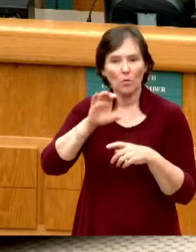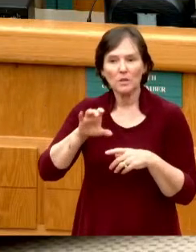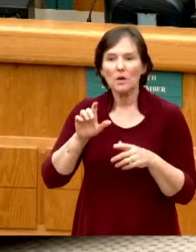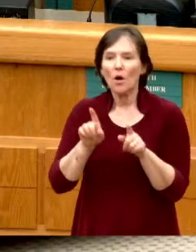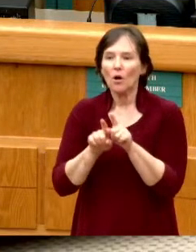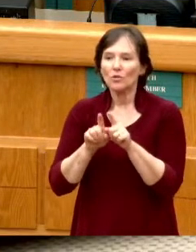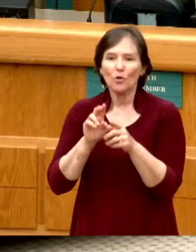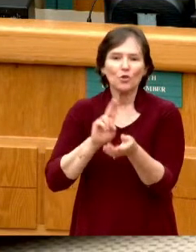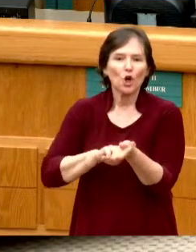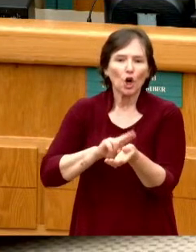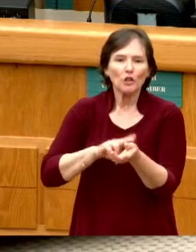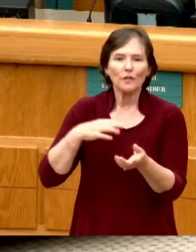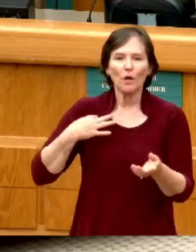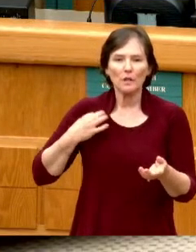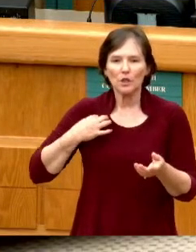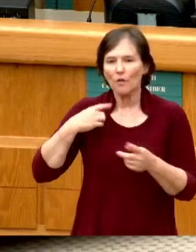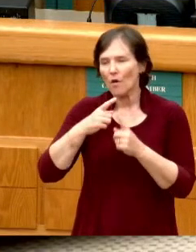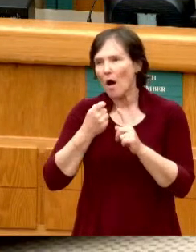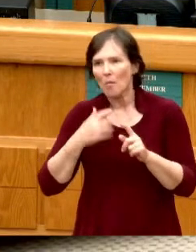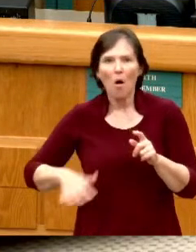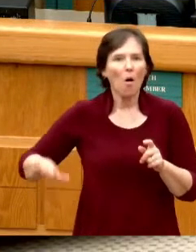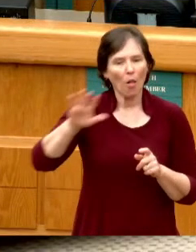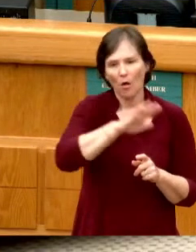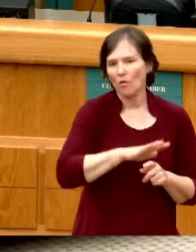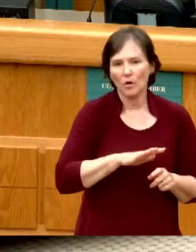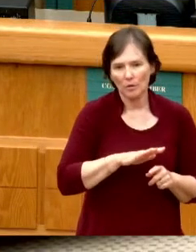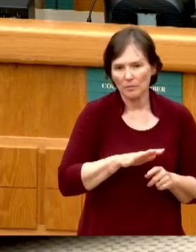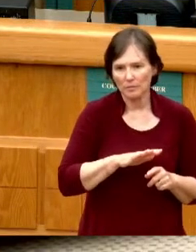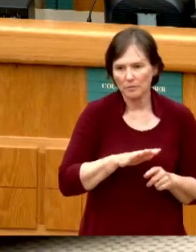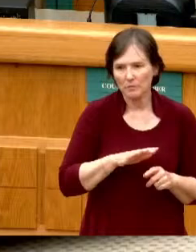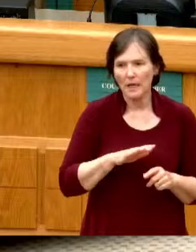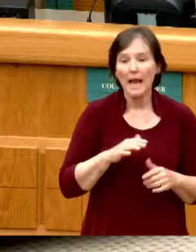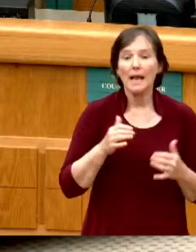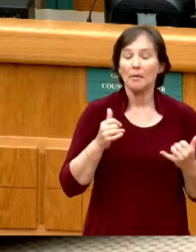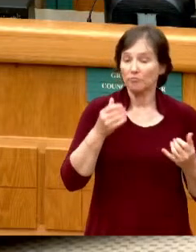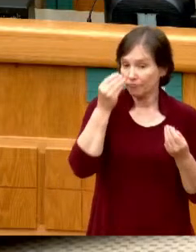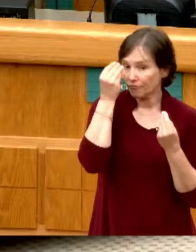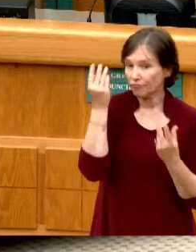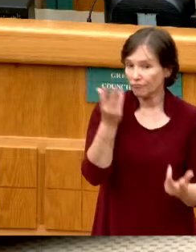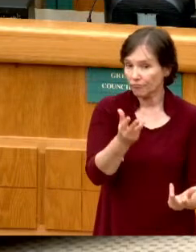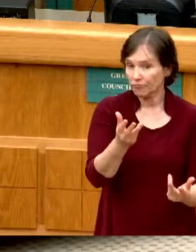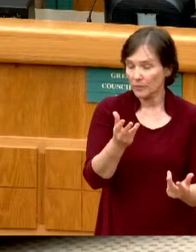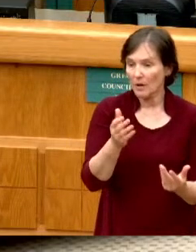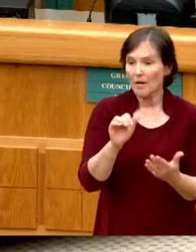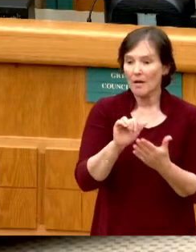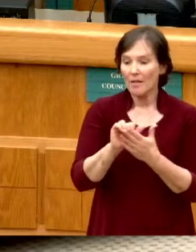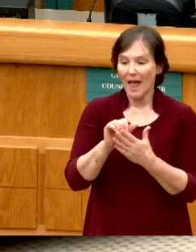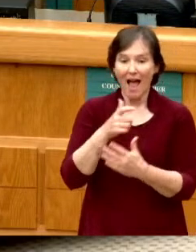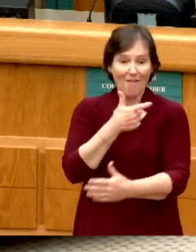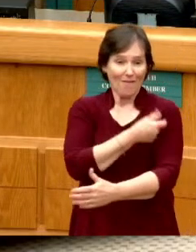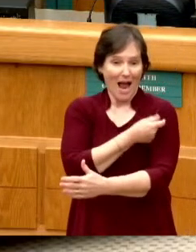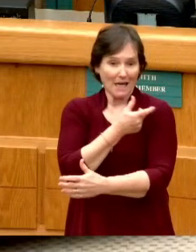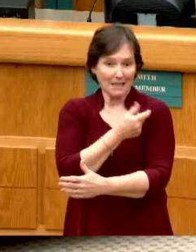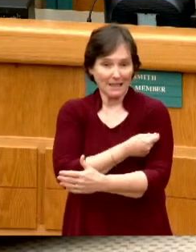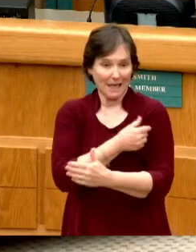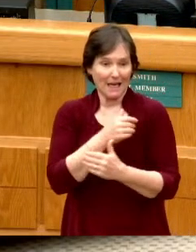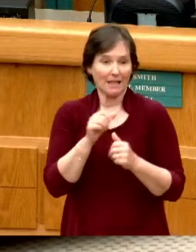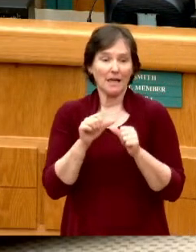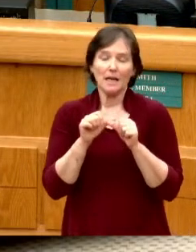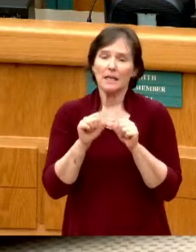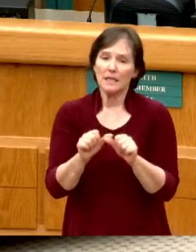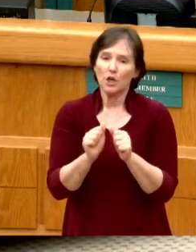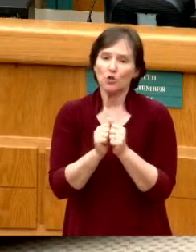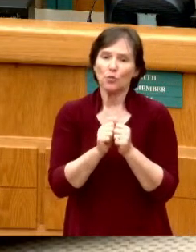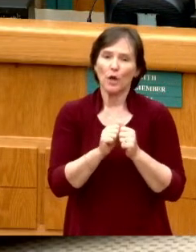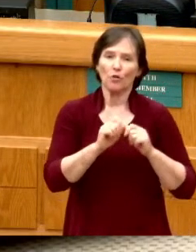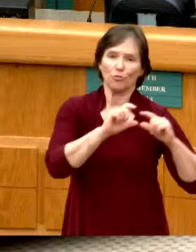them. As a reminder, vaccination distribution continues to be a phased approach. Phase 1A, Tier 1, and Tier